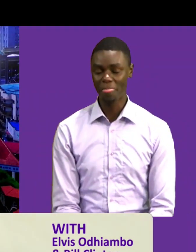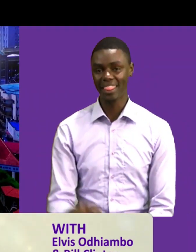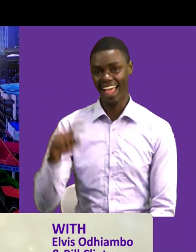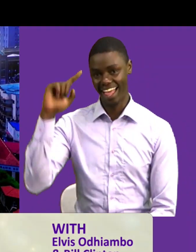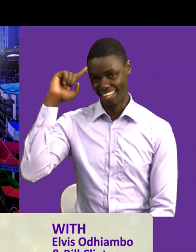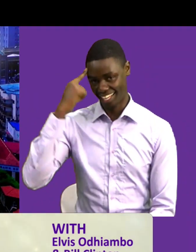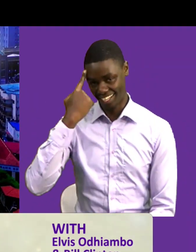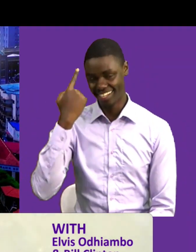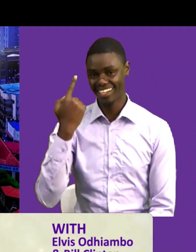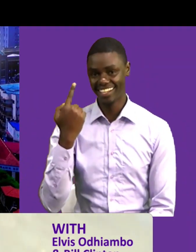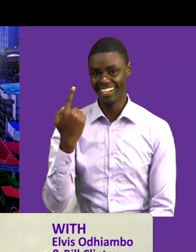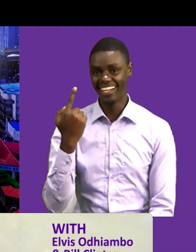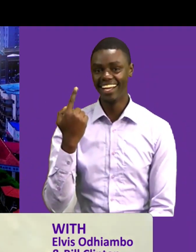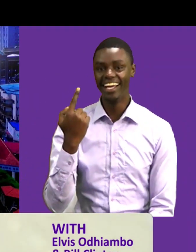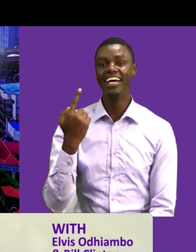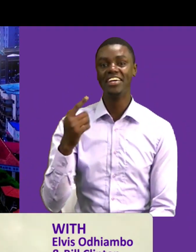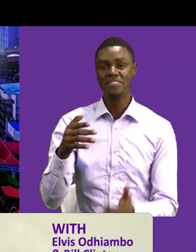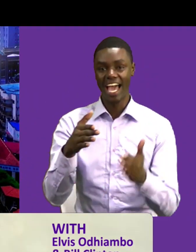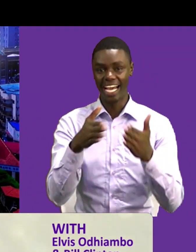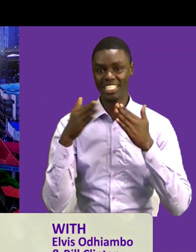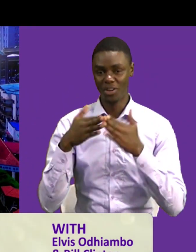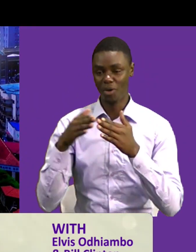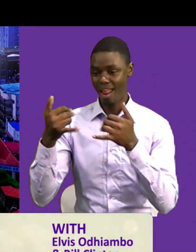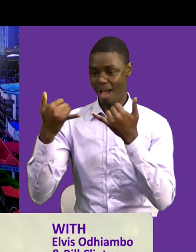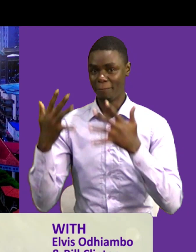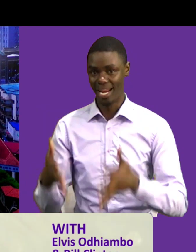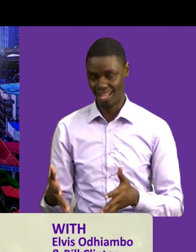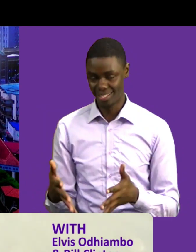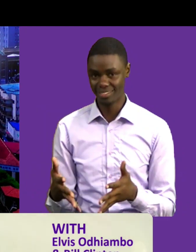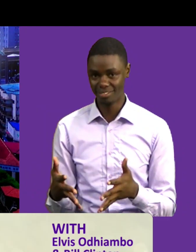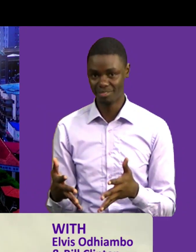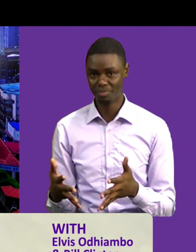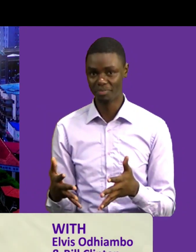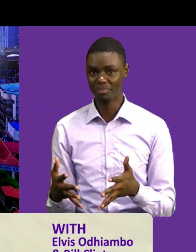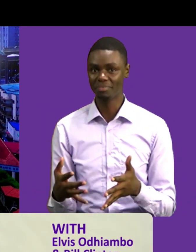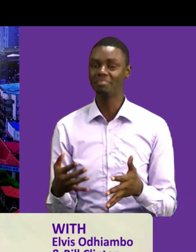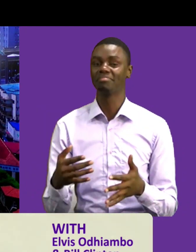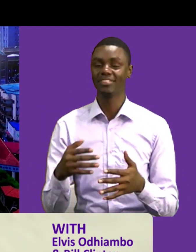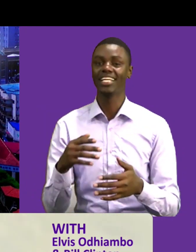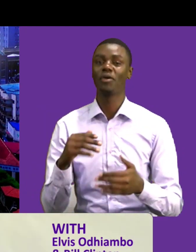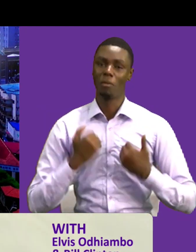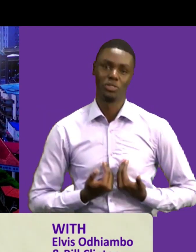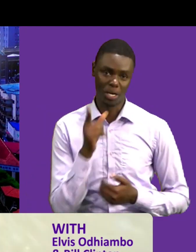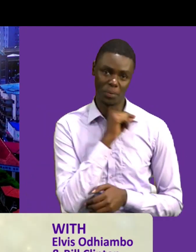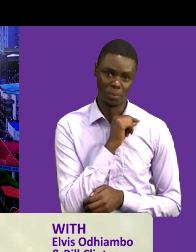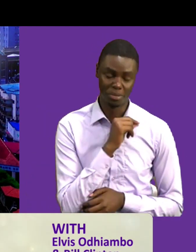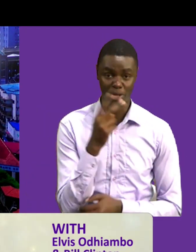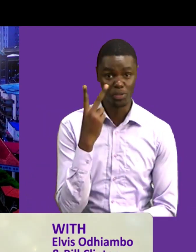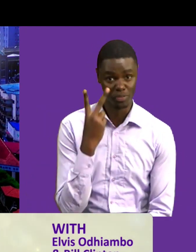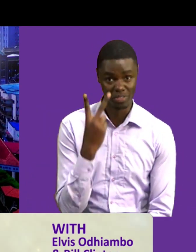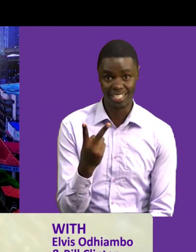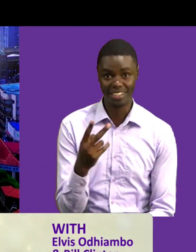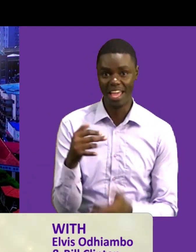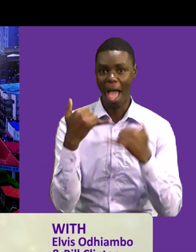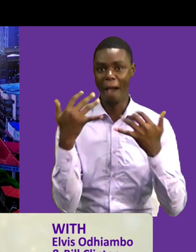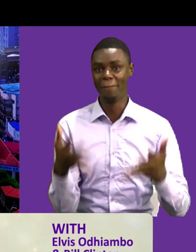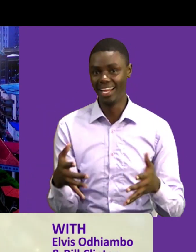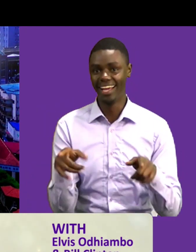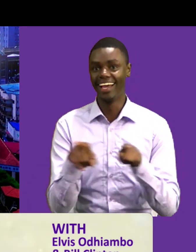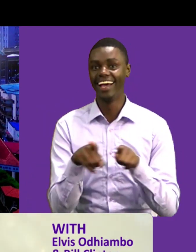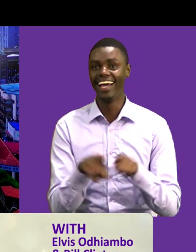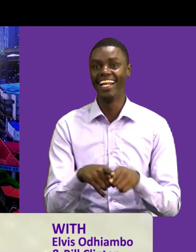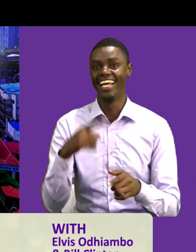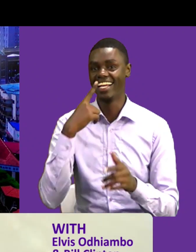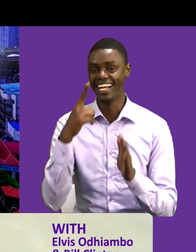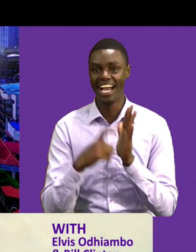I think Arsenal players, they have fatigue. You see a player like Declan